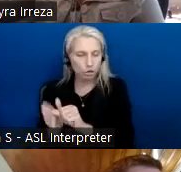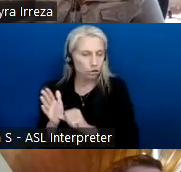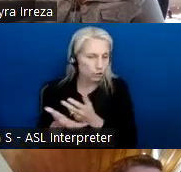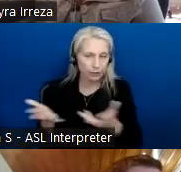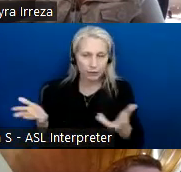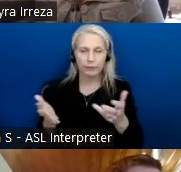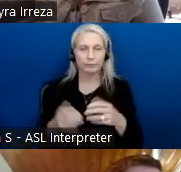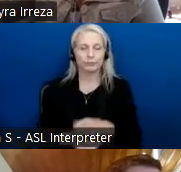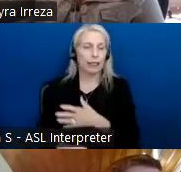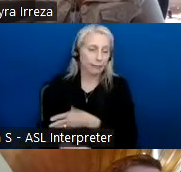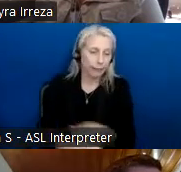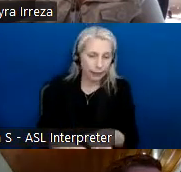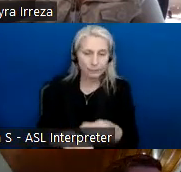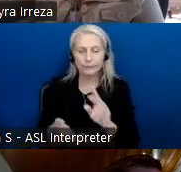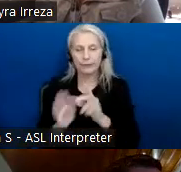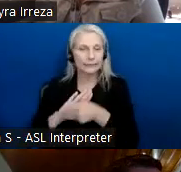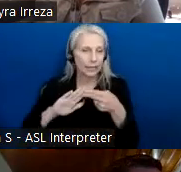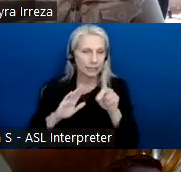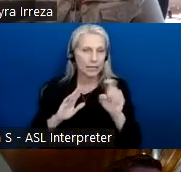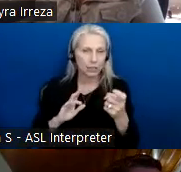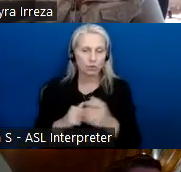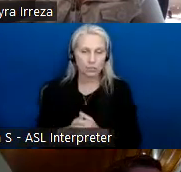encounters, labs, and diagnoses.